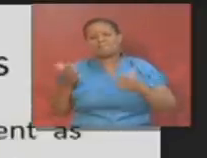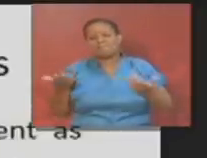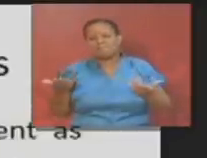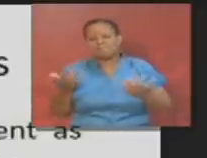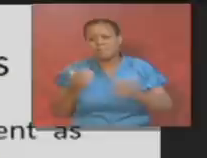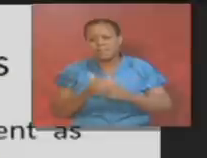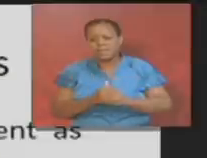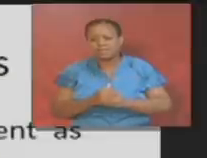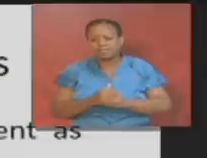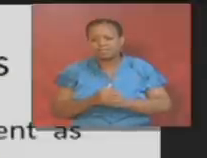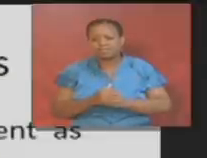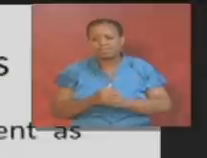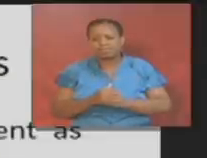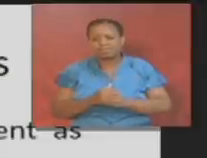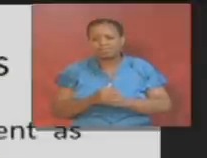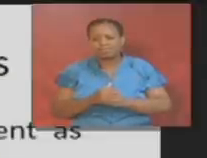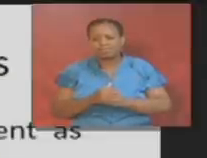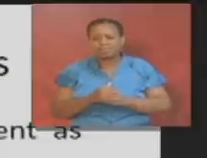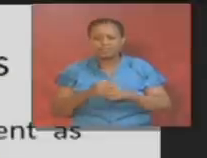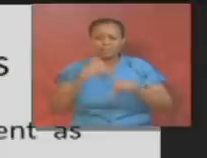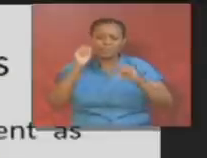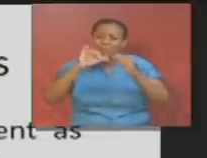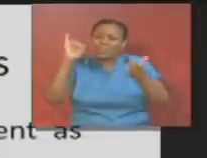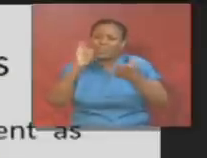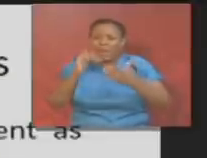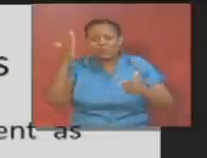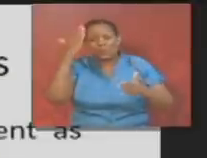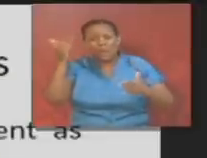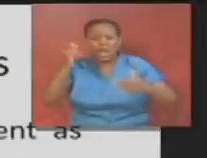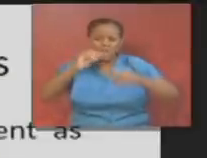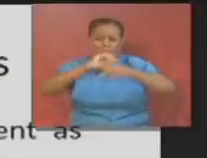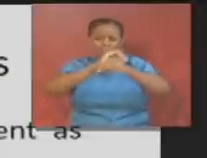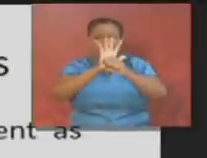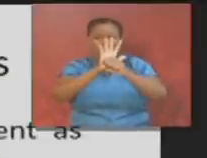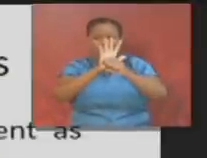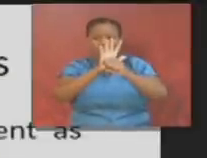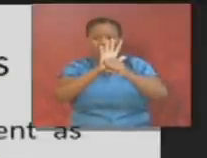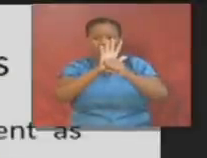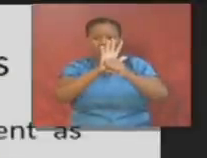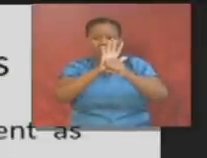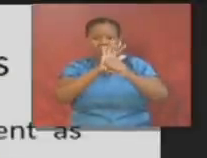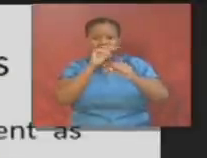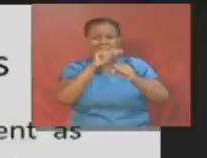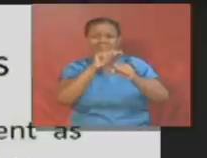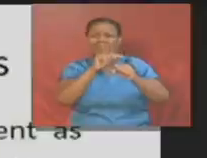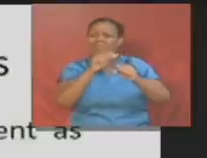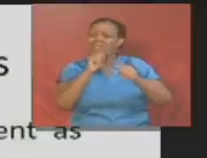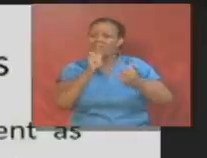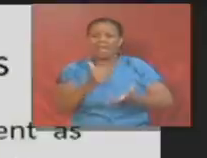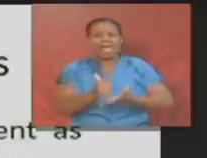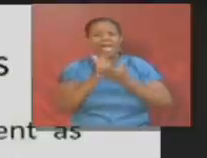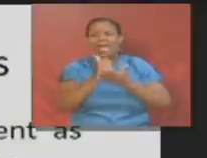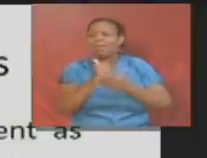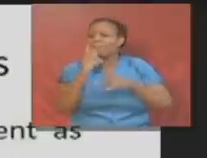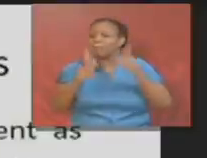had a deleterious effect in terms of people's healthcare status for these